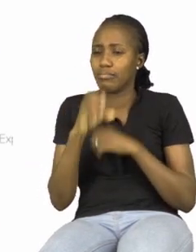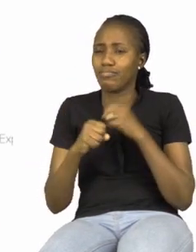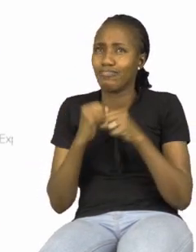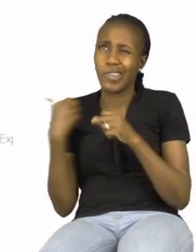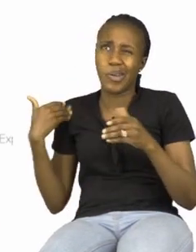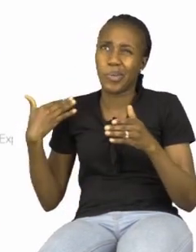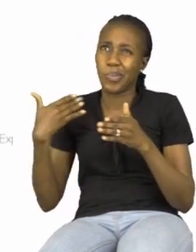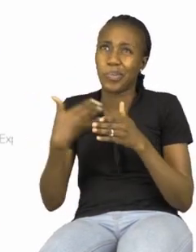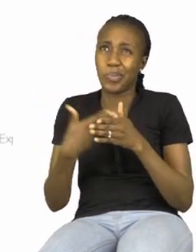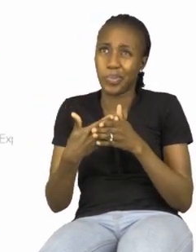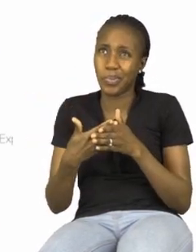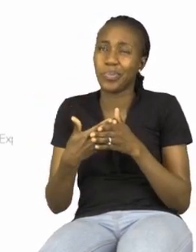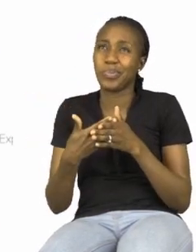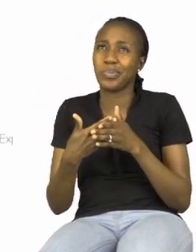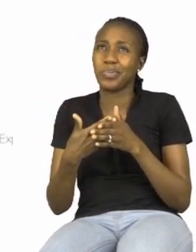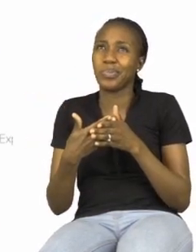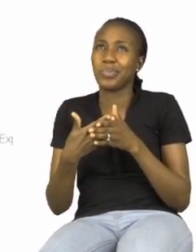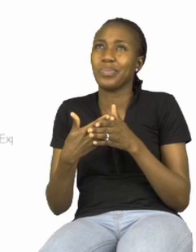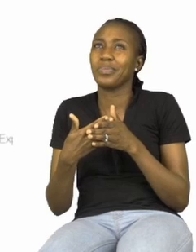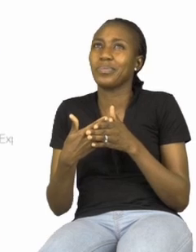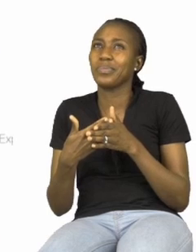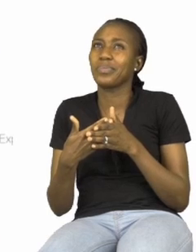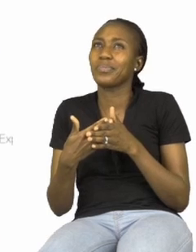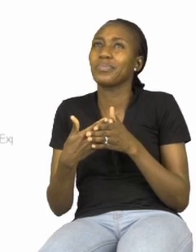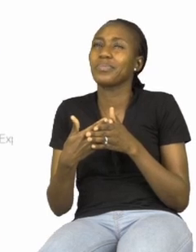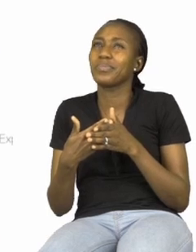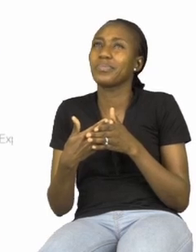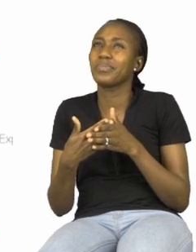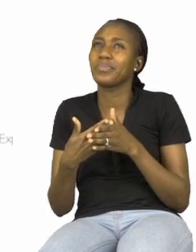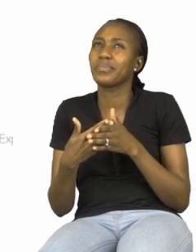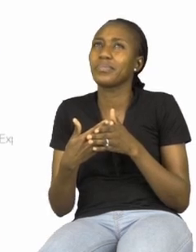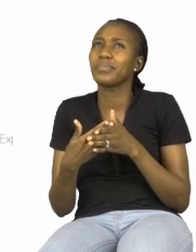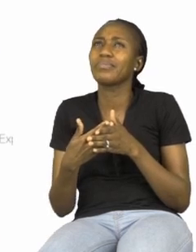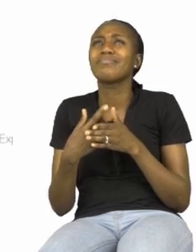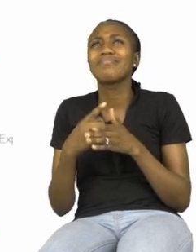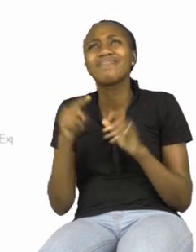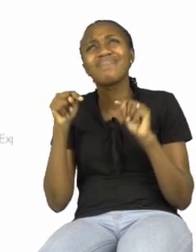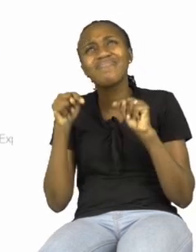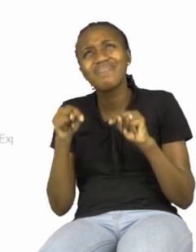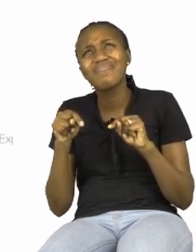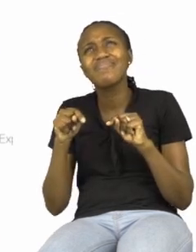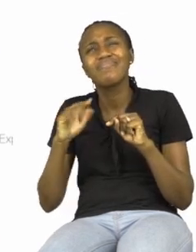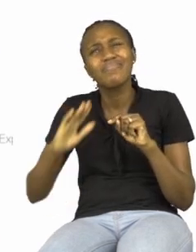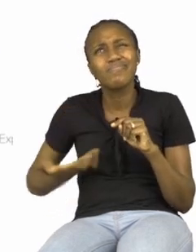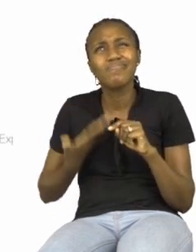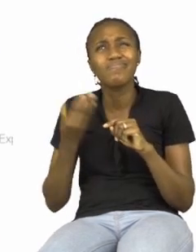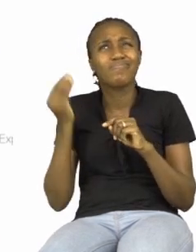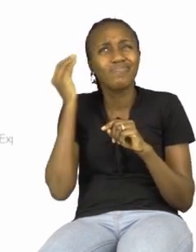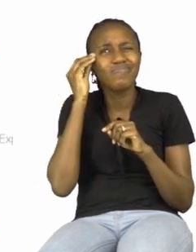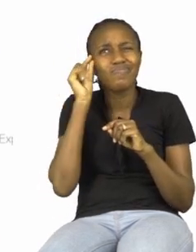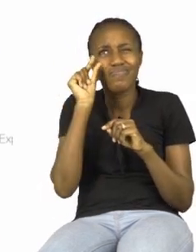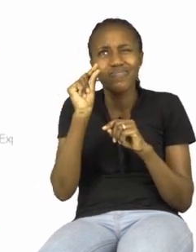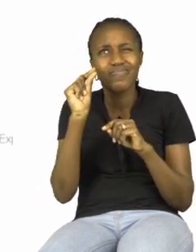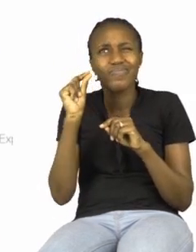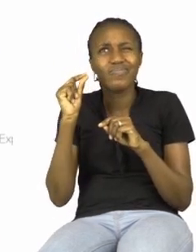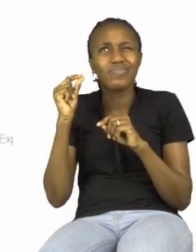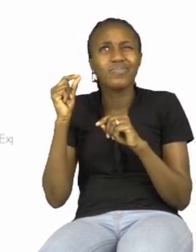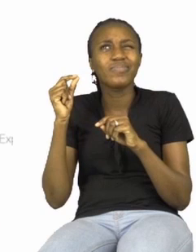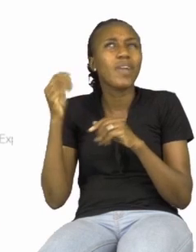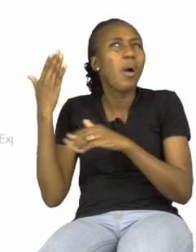well you said 1989. But I would like to know about the history. Just give me a bit of history about